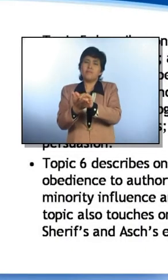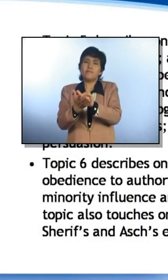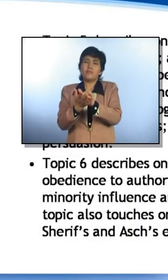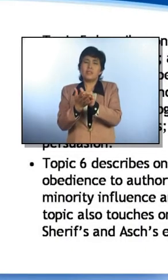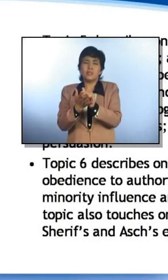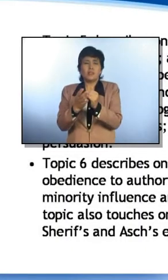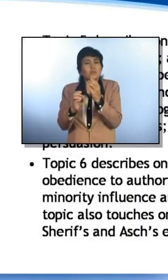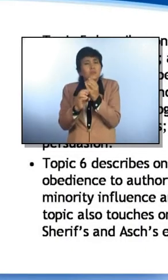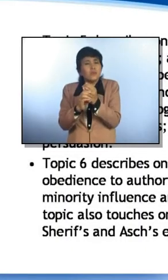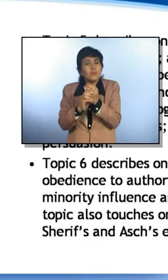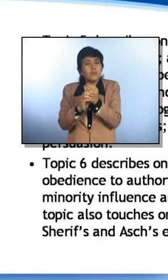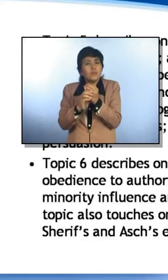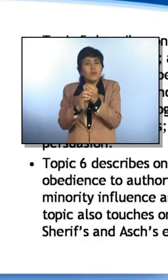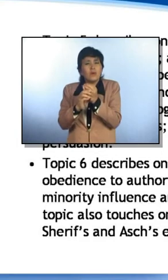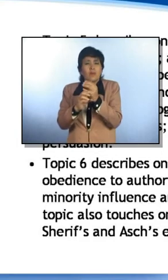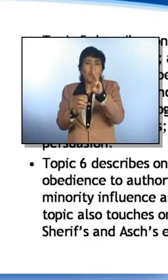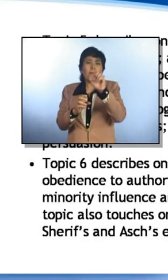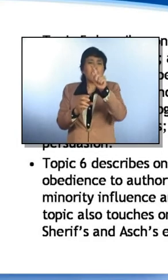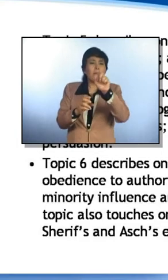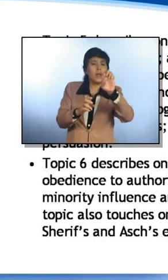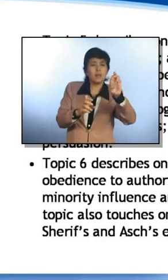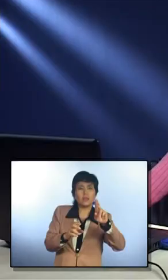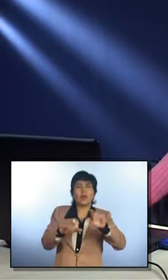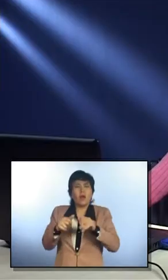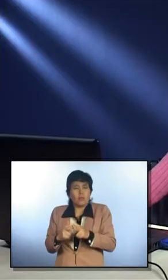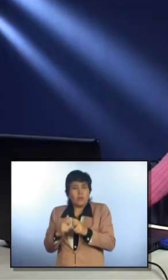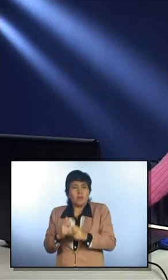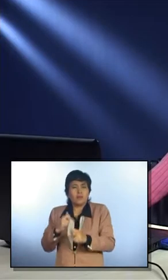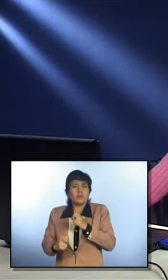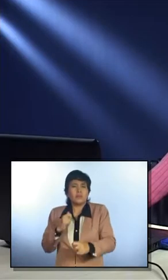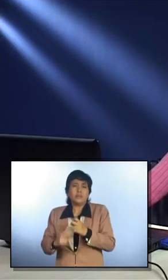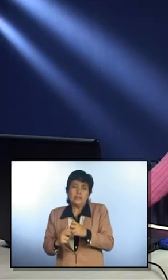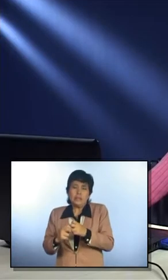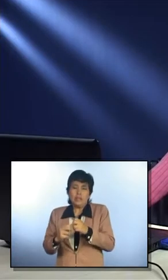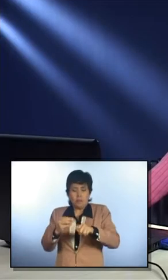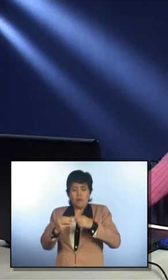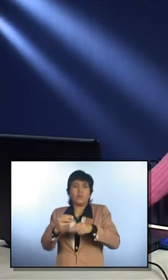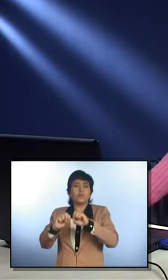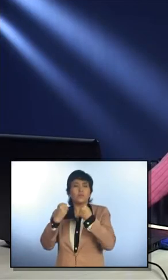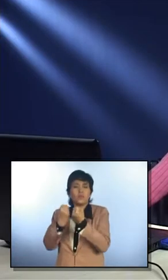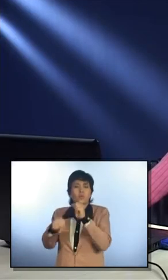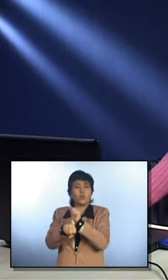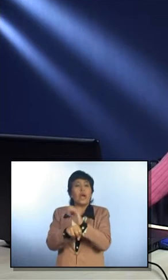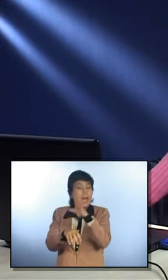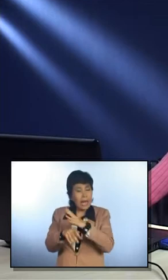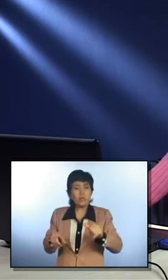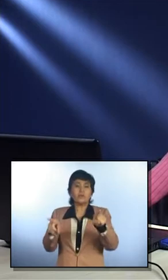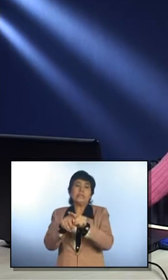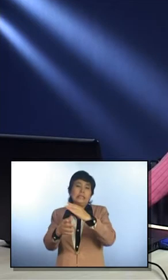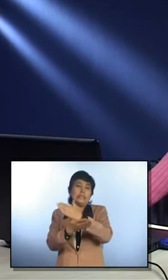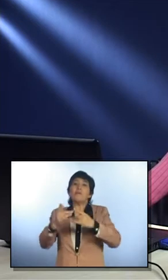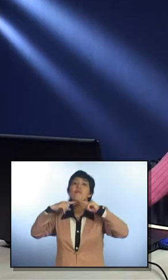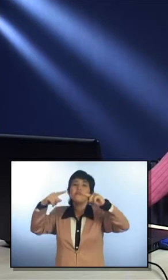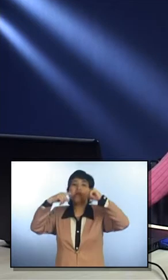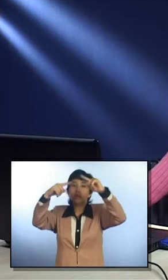minority people. How significant are they in terms of the social world? And also some of the